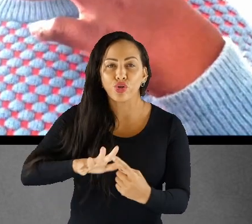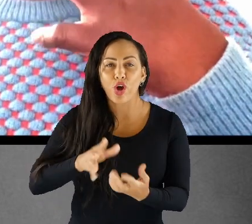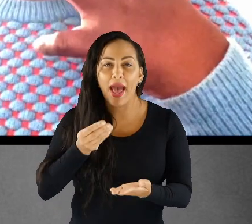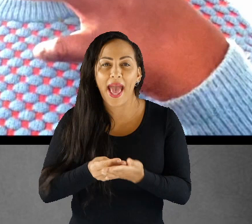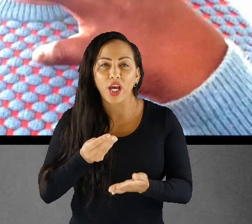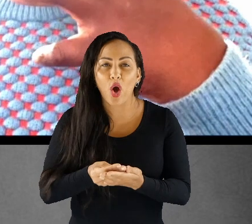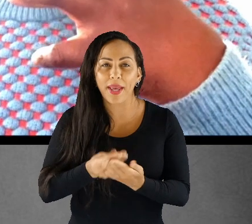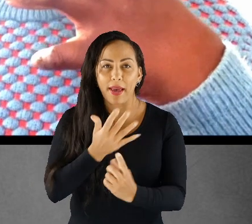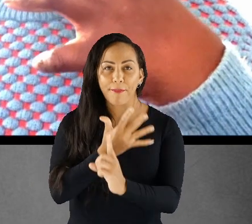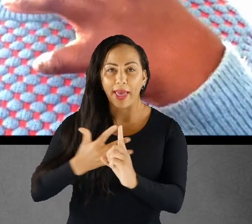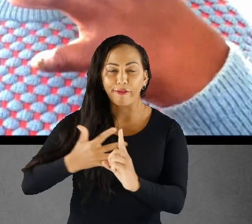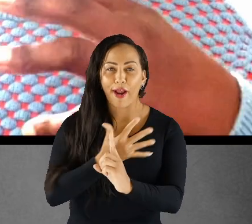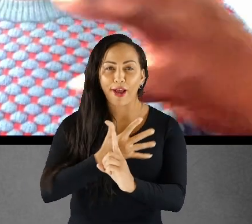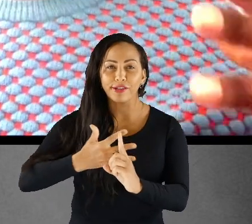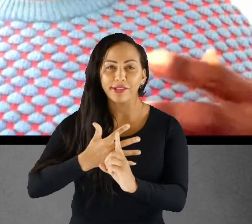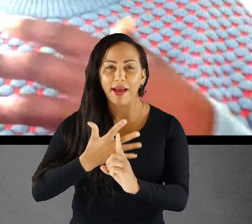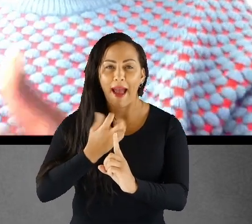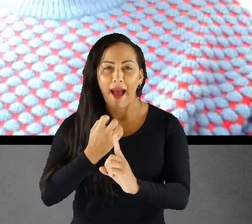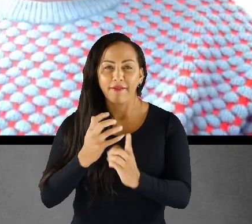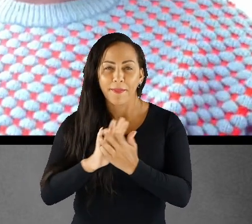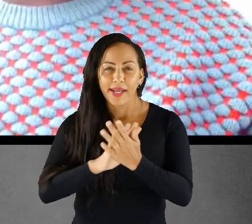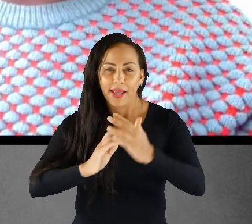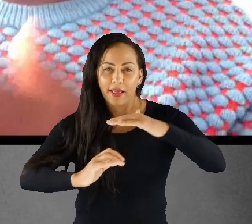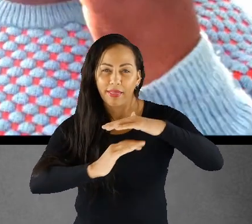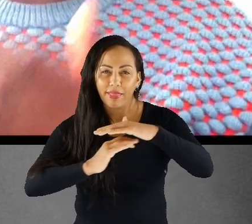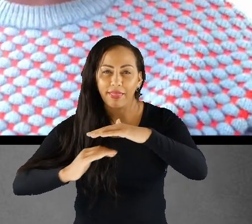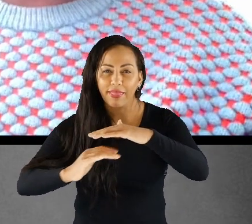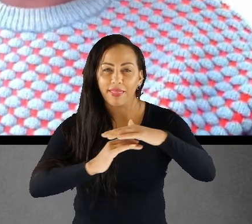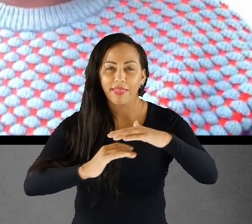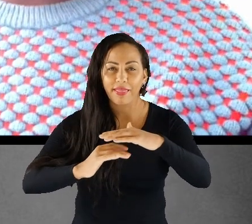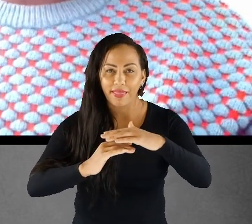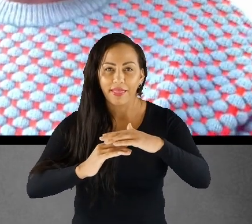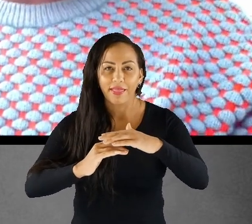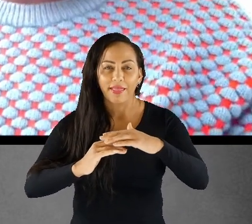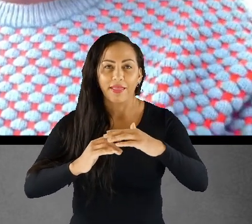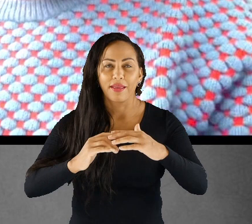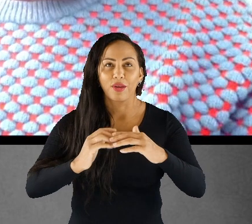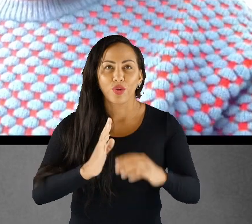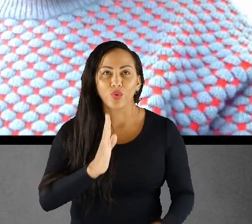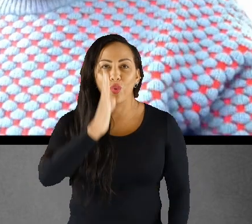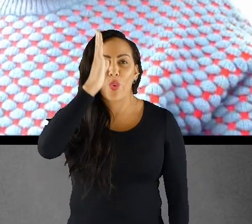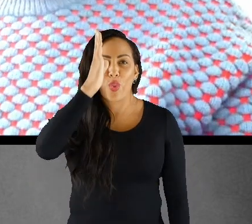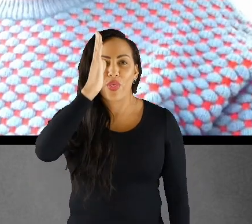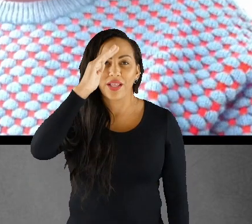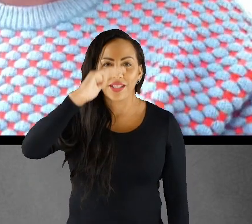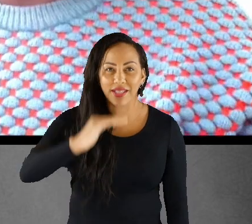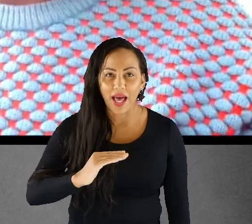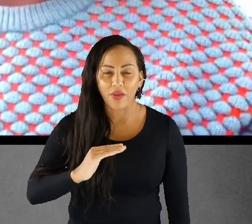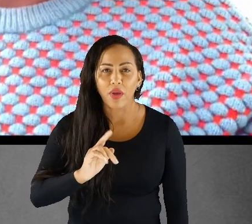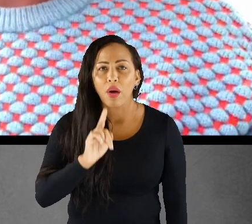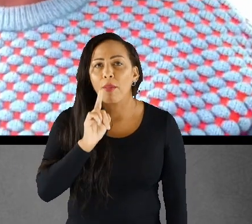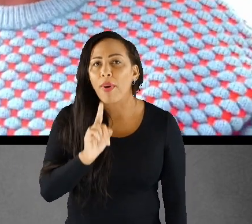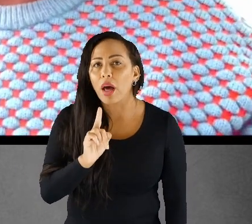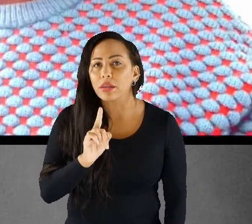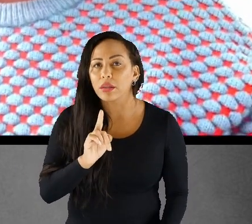and different areas within the United Kingdom, north, south, but through looking through stairs.